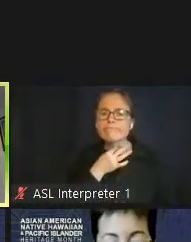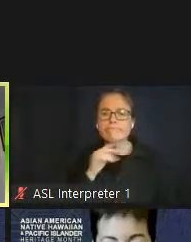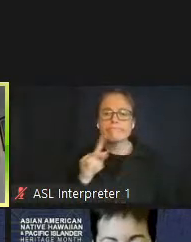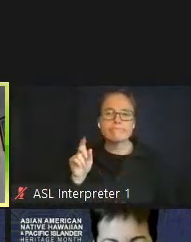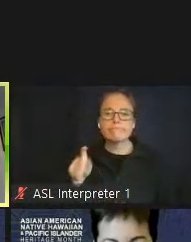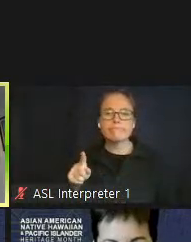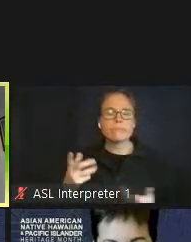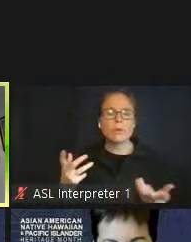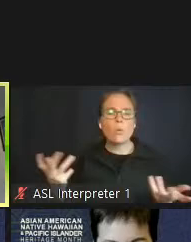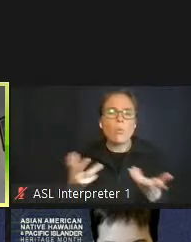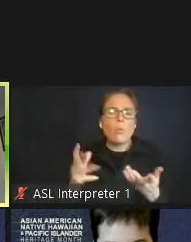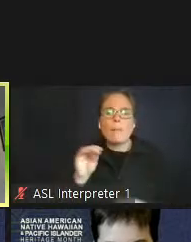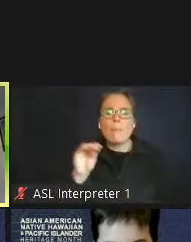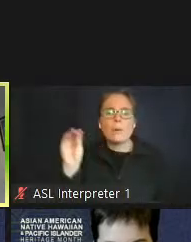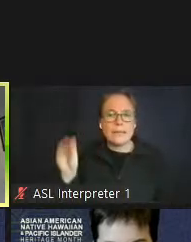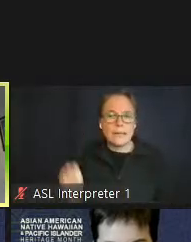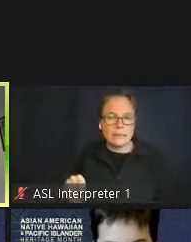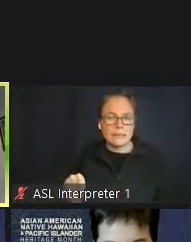percentage of the